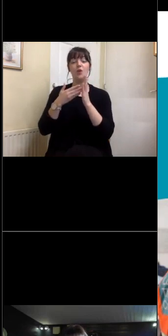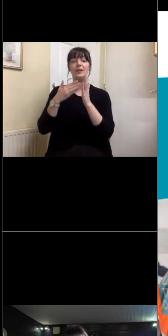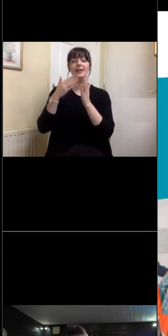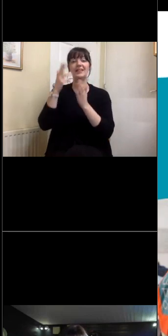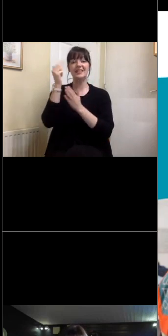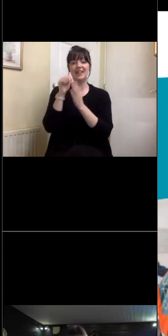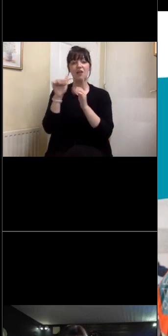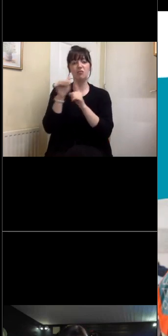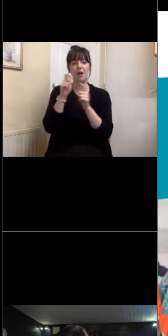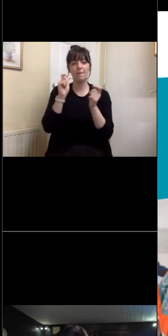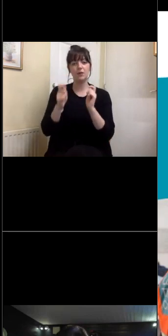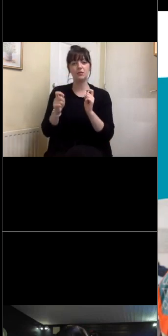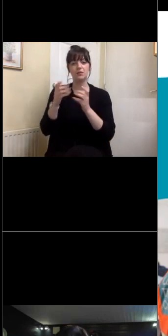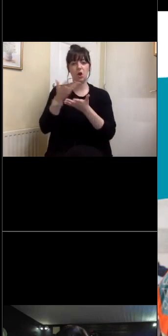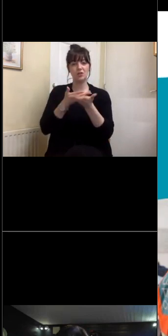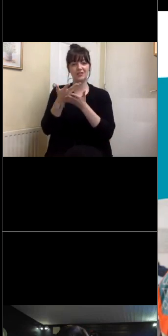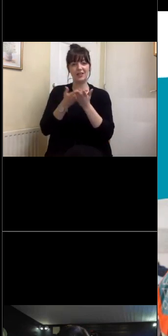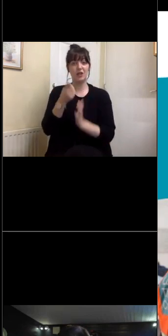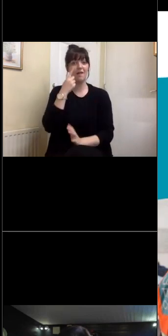look at that video now.